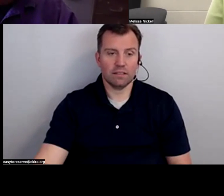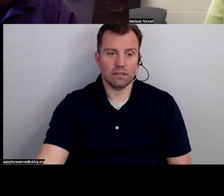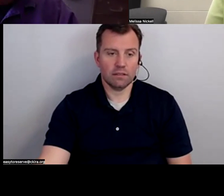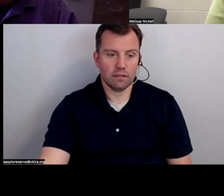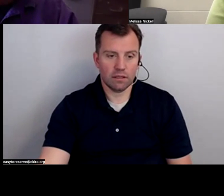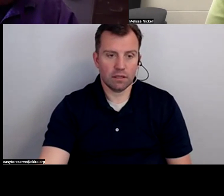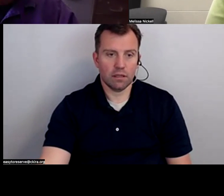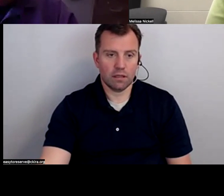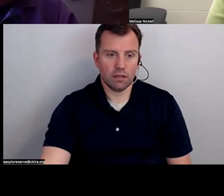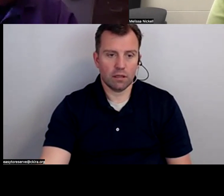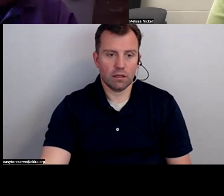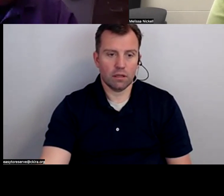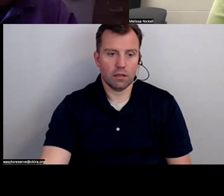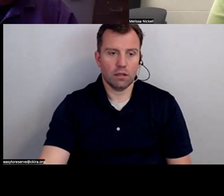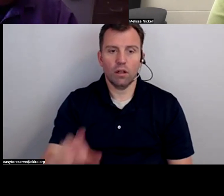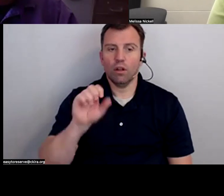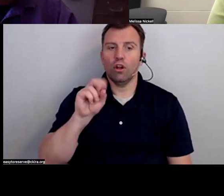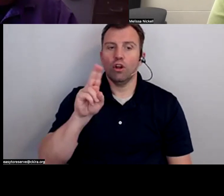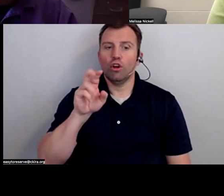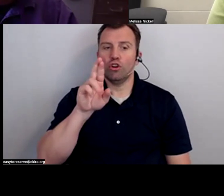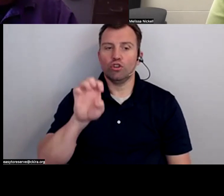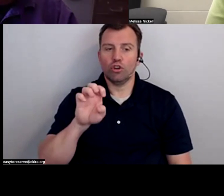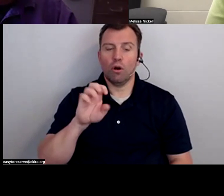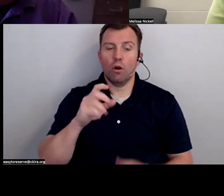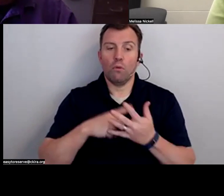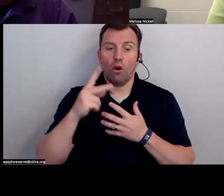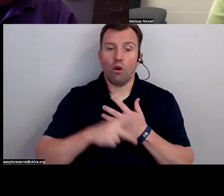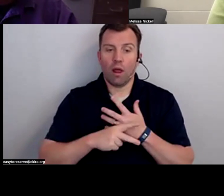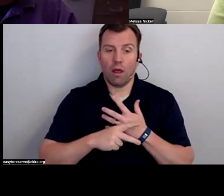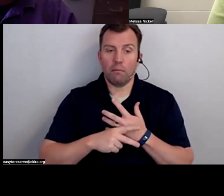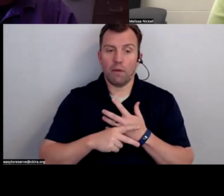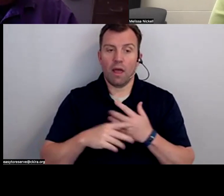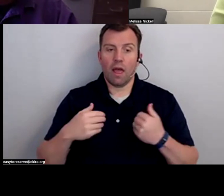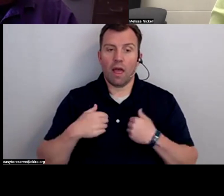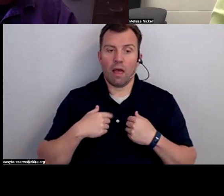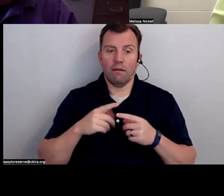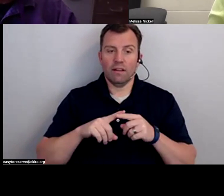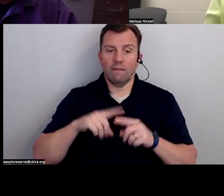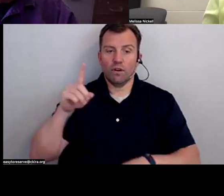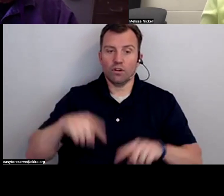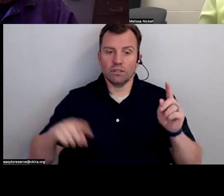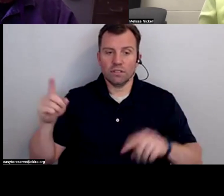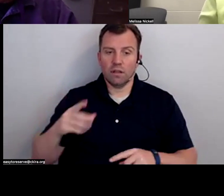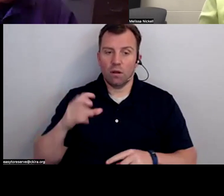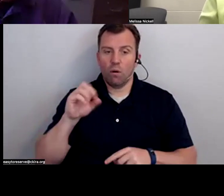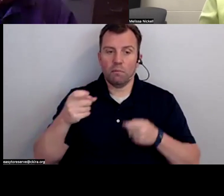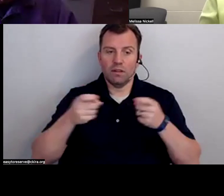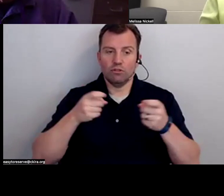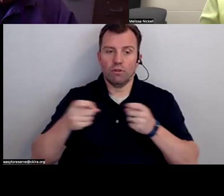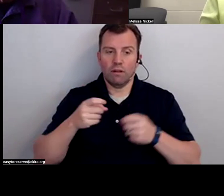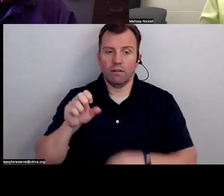SURE program allow a SURE First PI to request a diversity or administrative supplement?